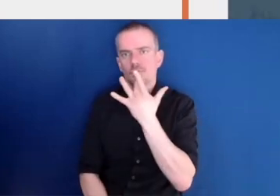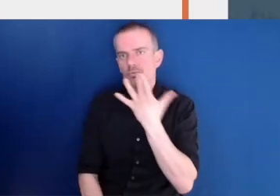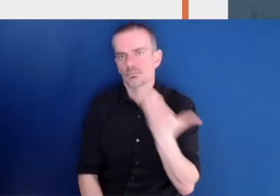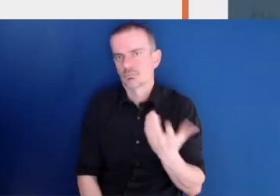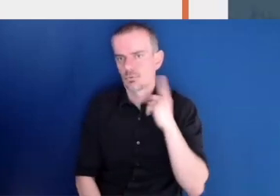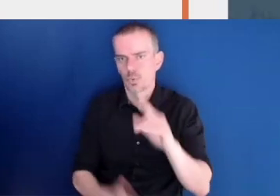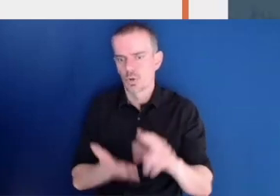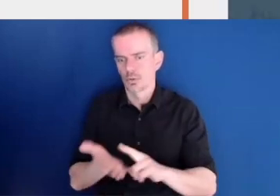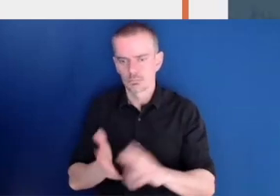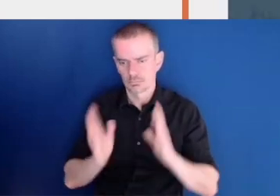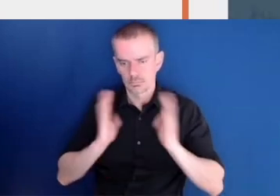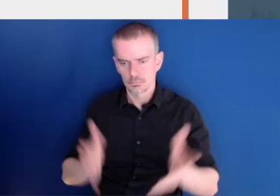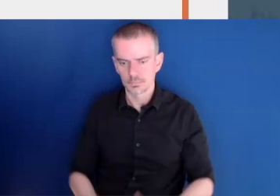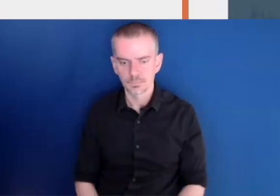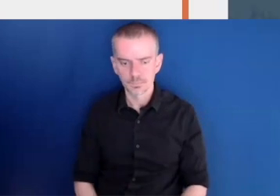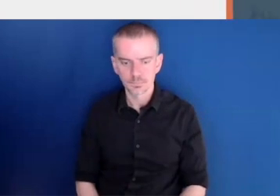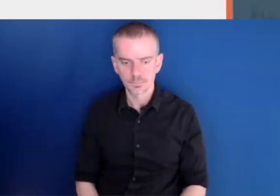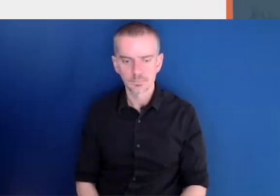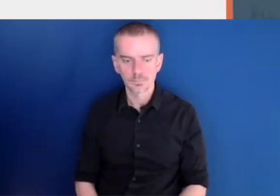contract.